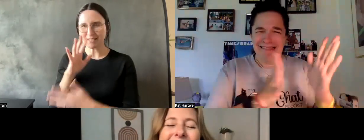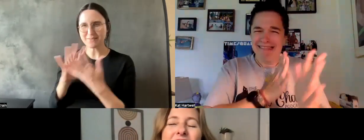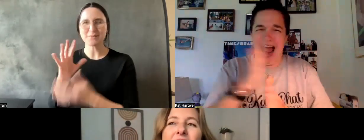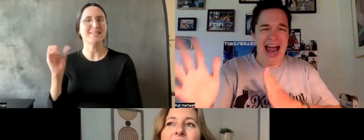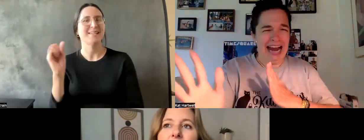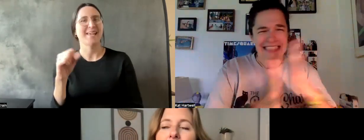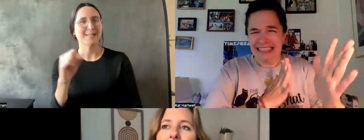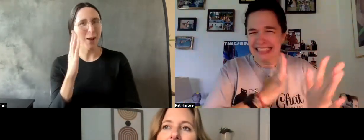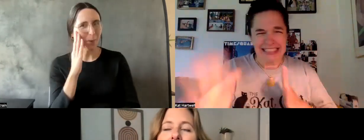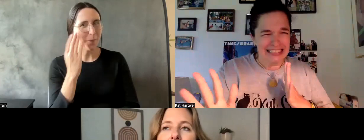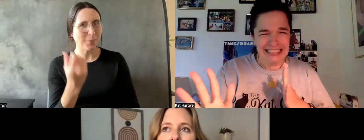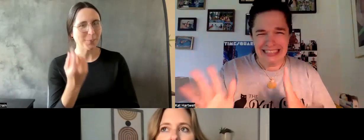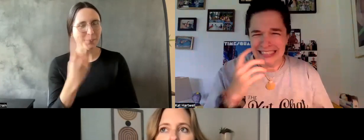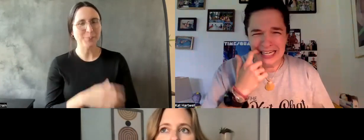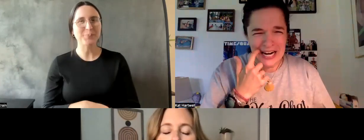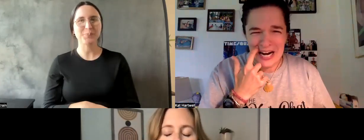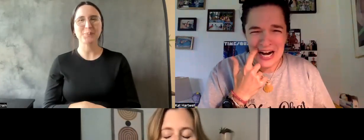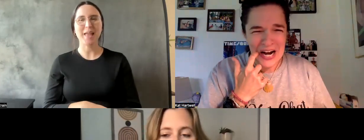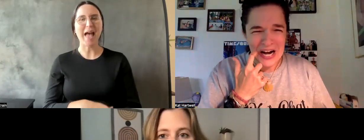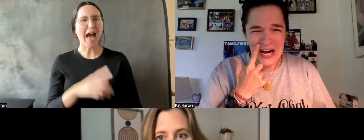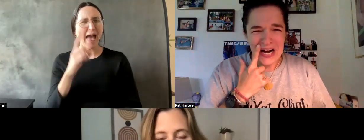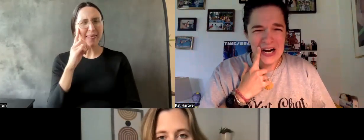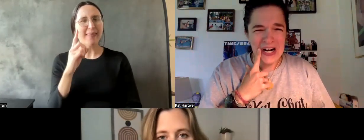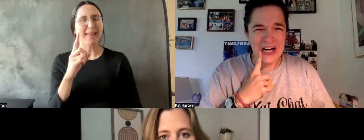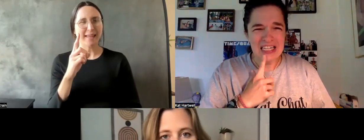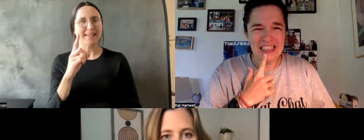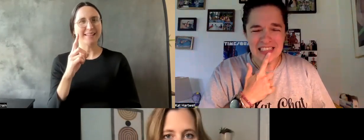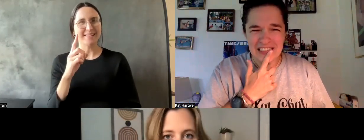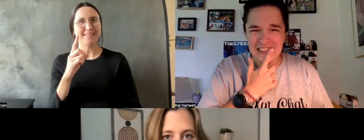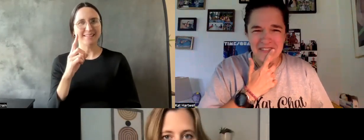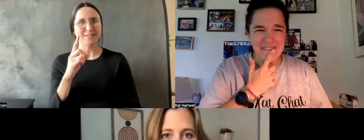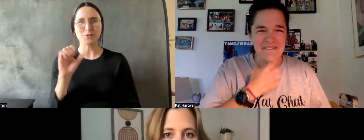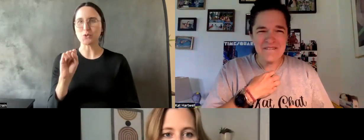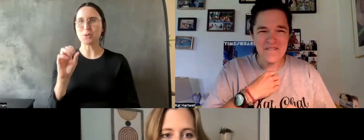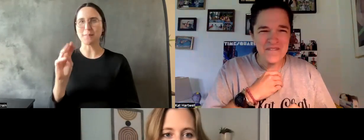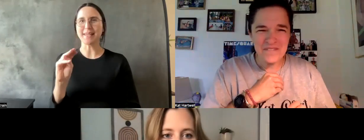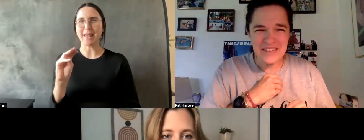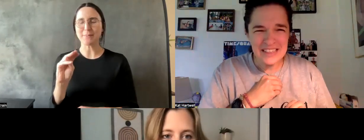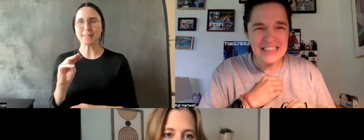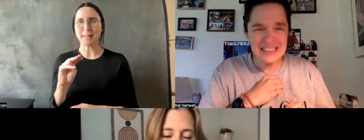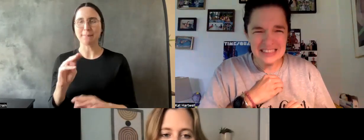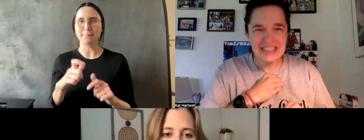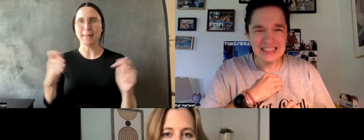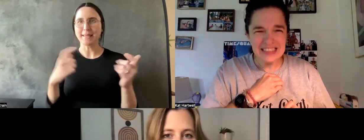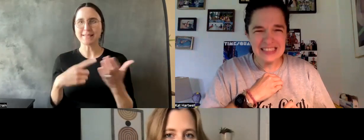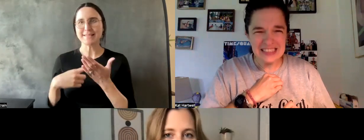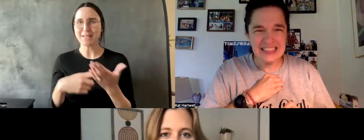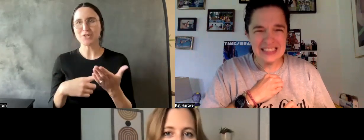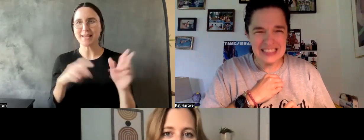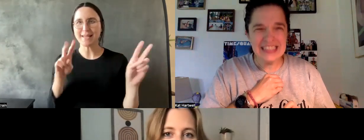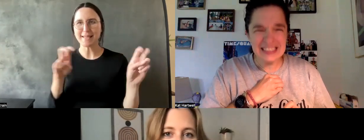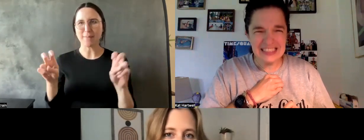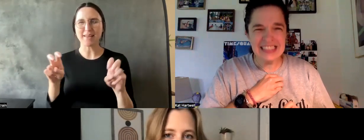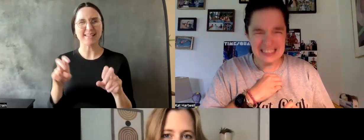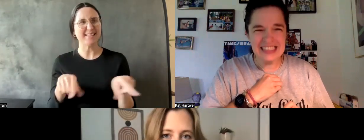Yeah, I know. I feel like that was like a really big conversation on social media. Like, what is going on? Did they just make the same movie